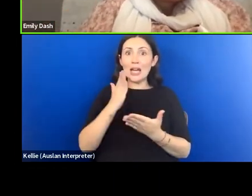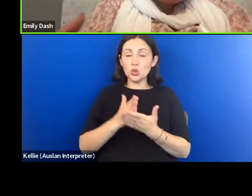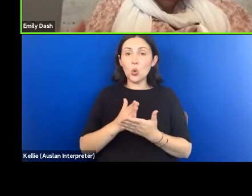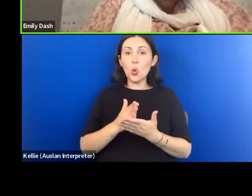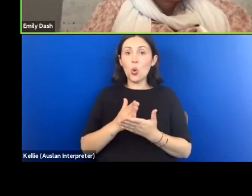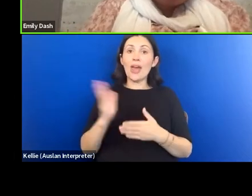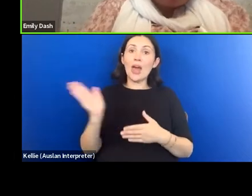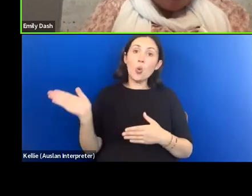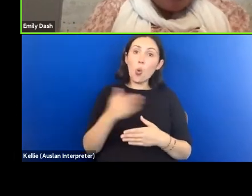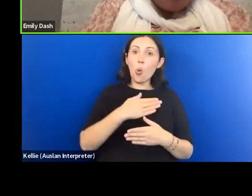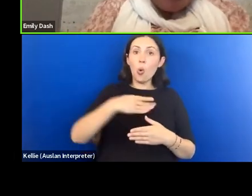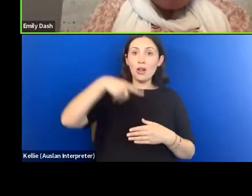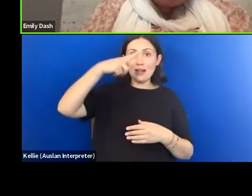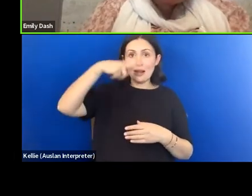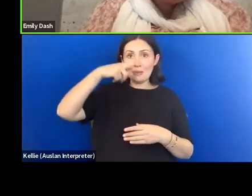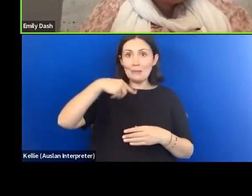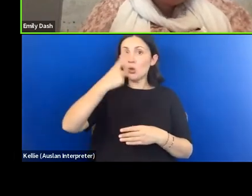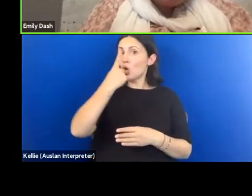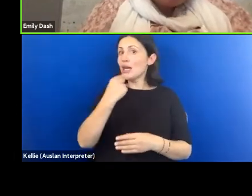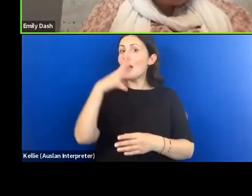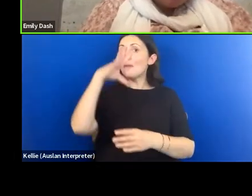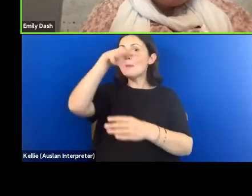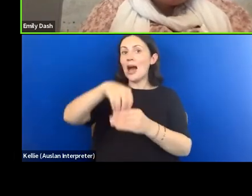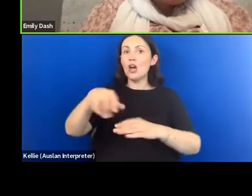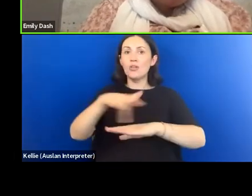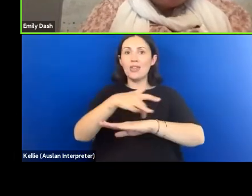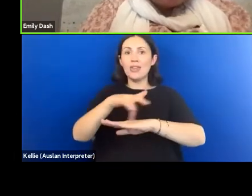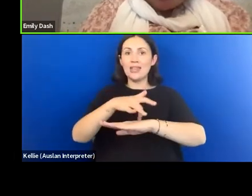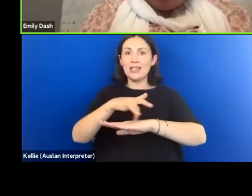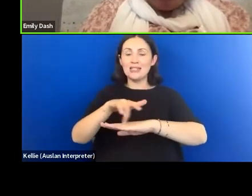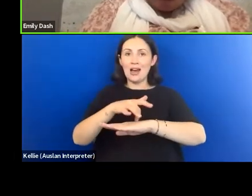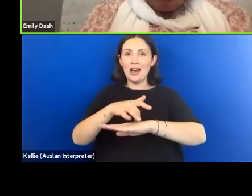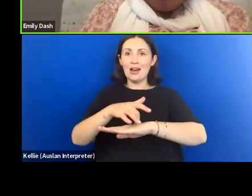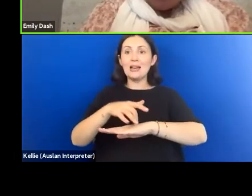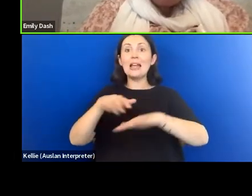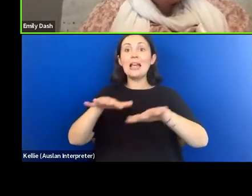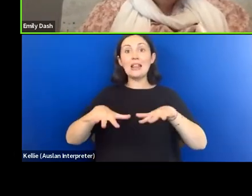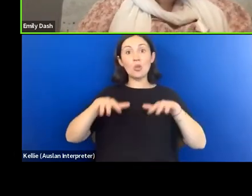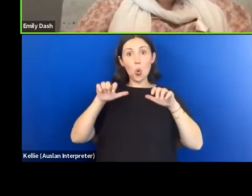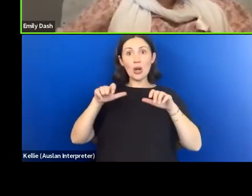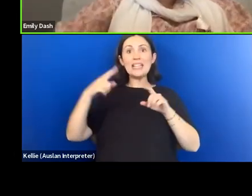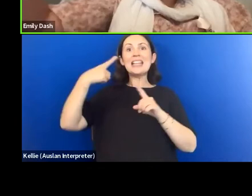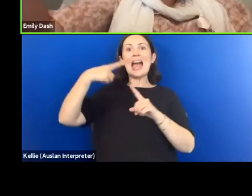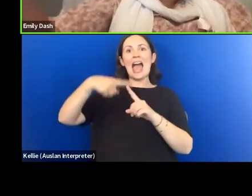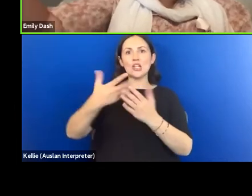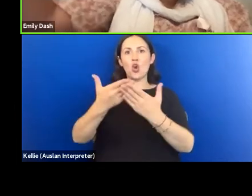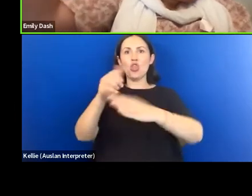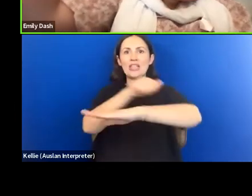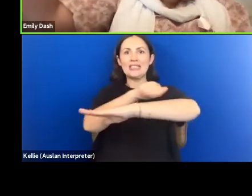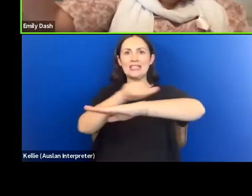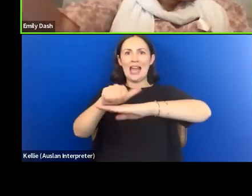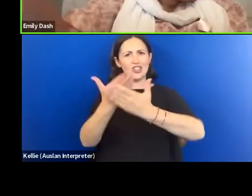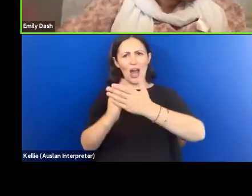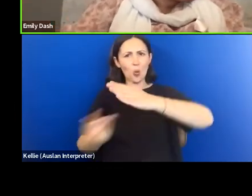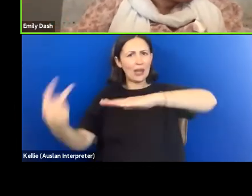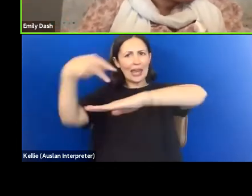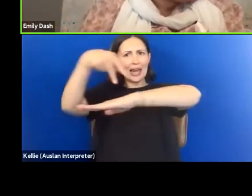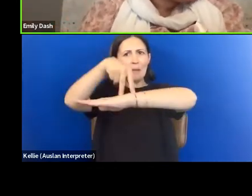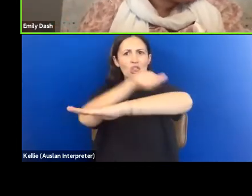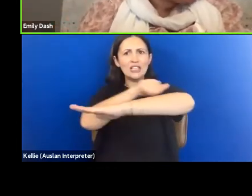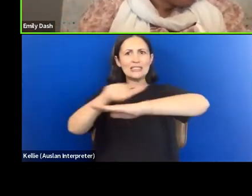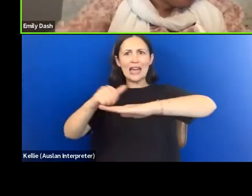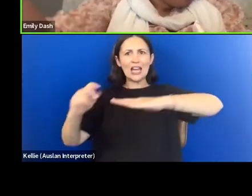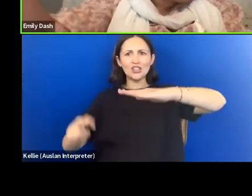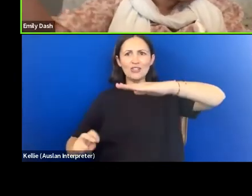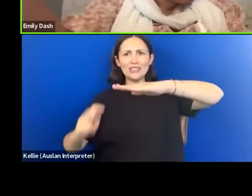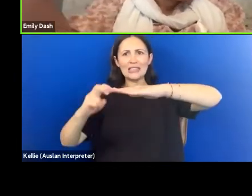members, can be audience members, and it's great to support that, we also need to be